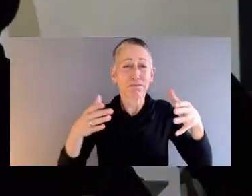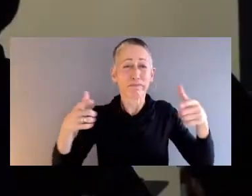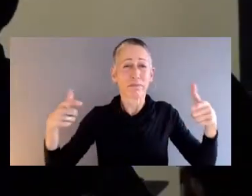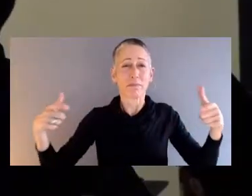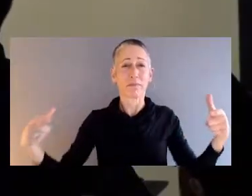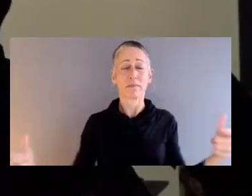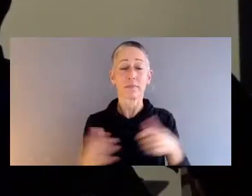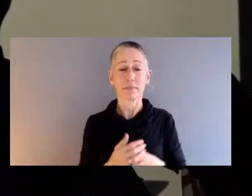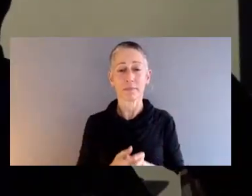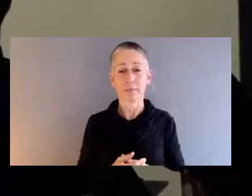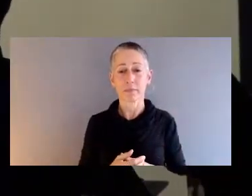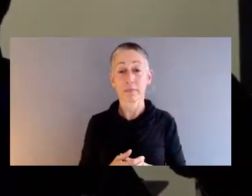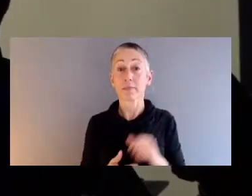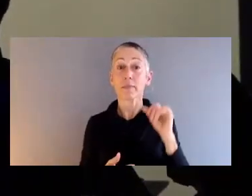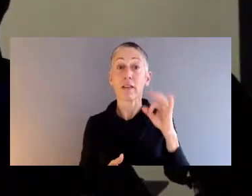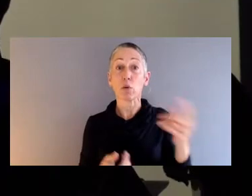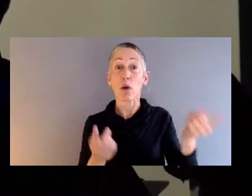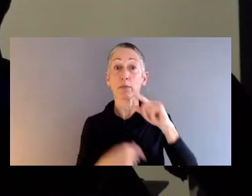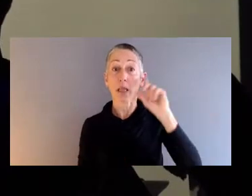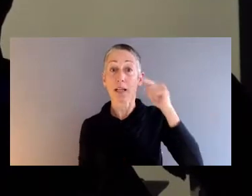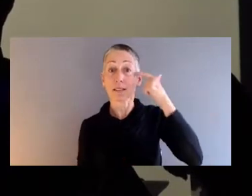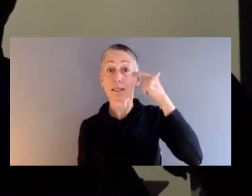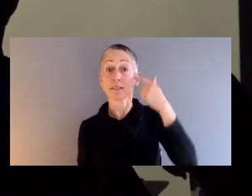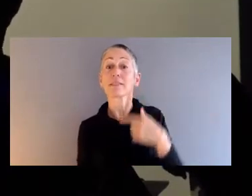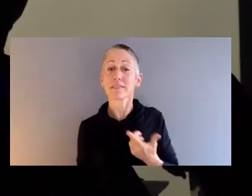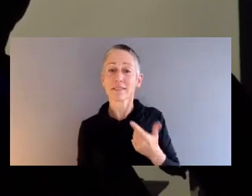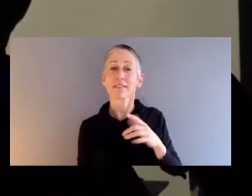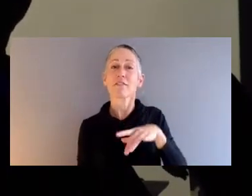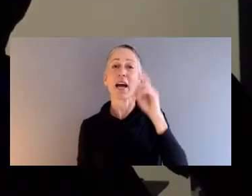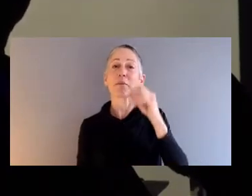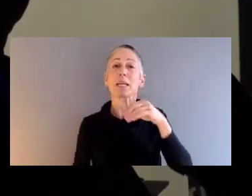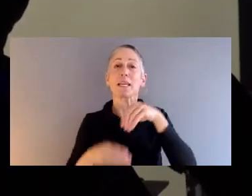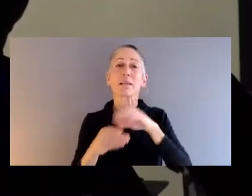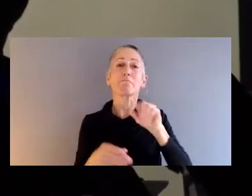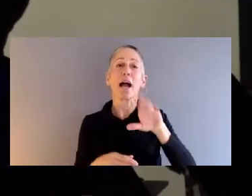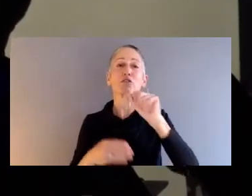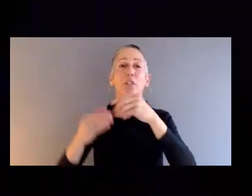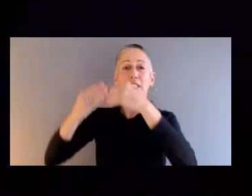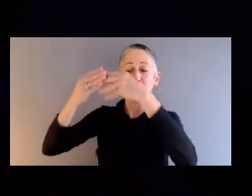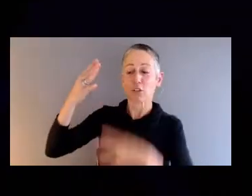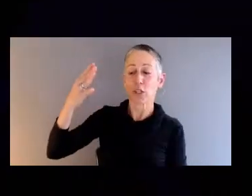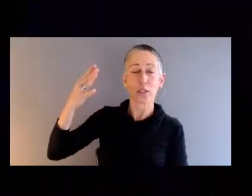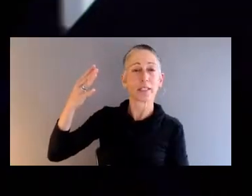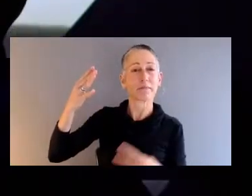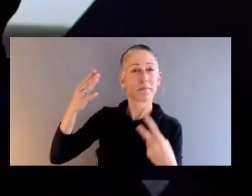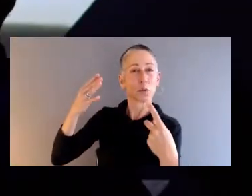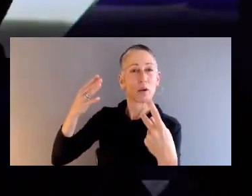If you're ever in London, find me on the Maestra directory and I will take you out for a drink.